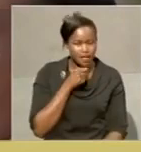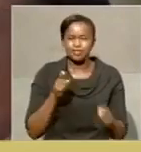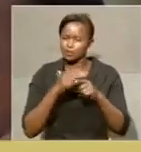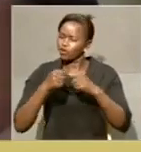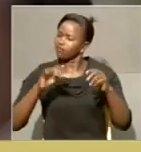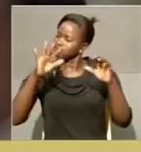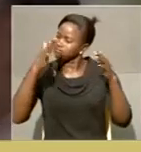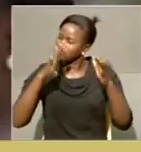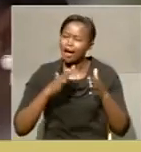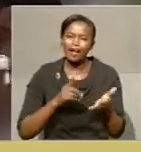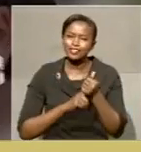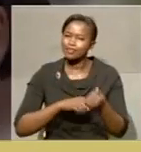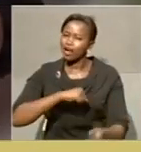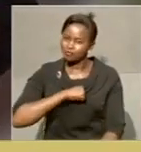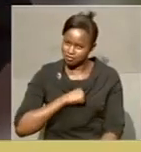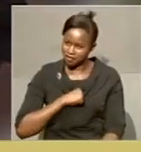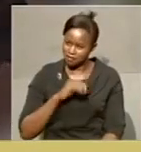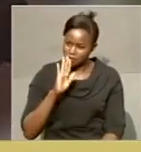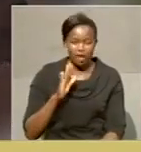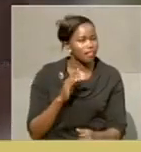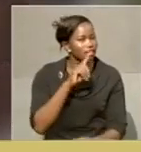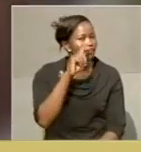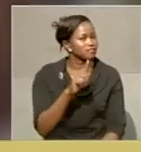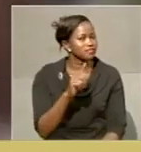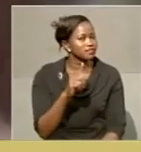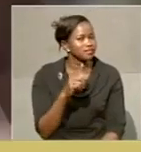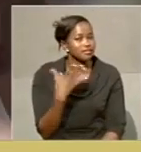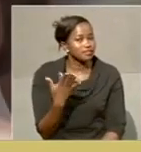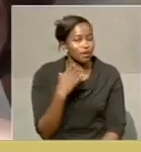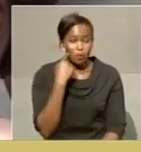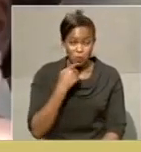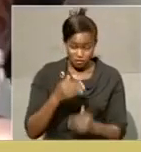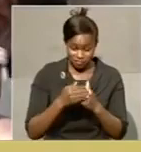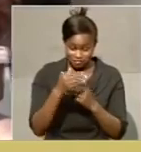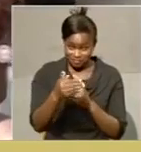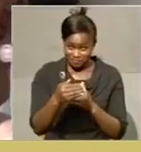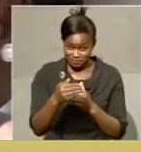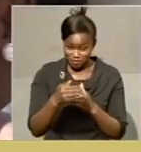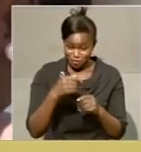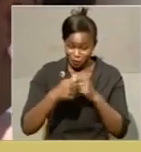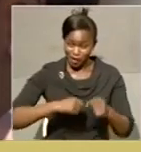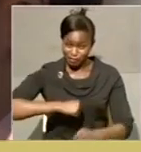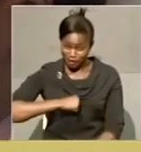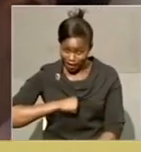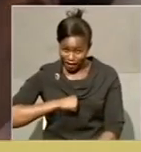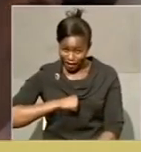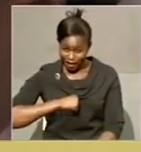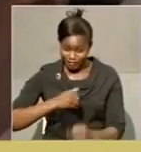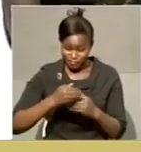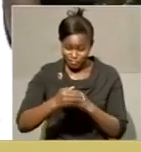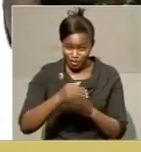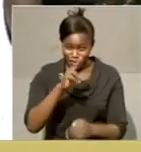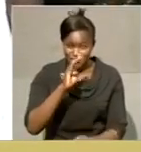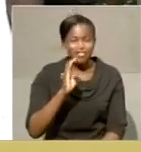congratulated upon reaching this milestone, the question is, who could be next to walk down the aisle at